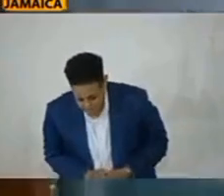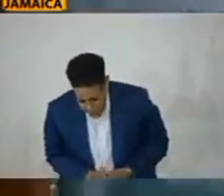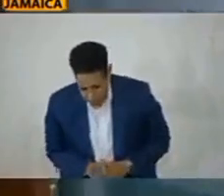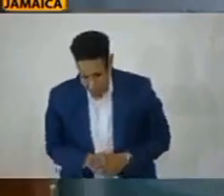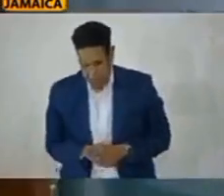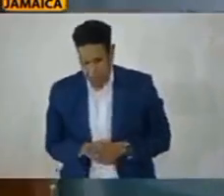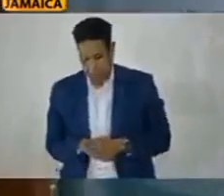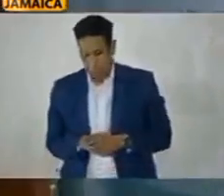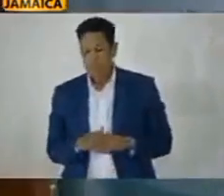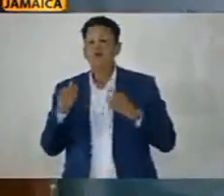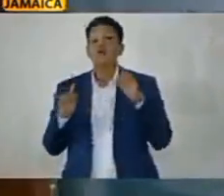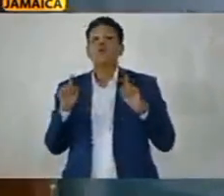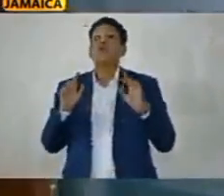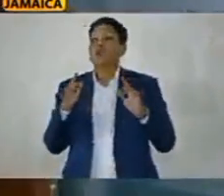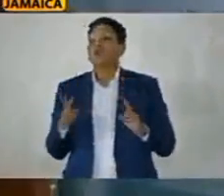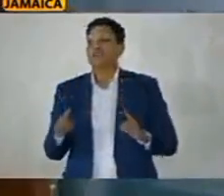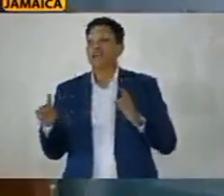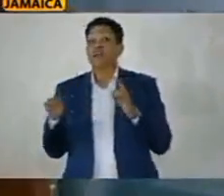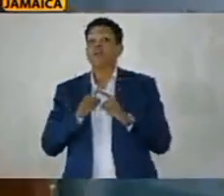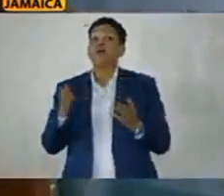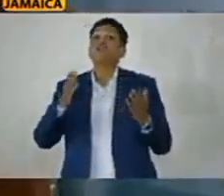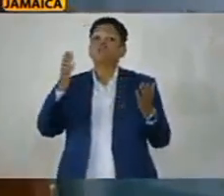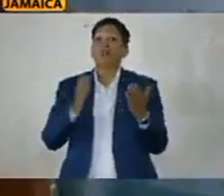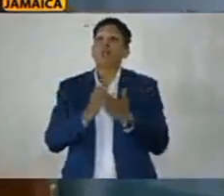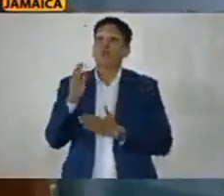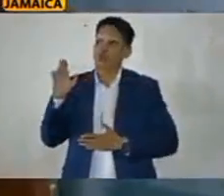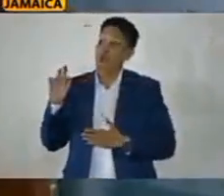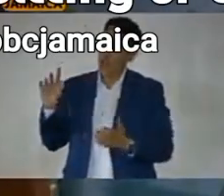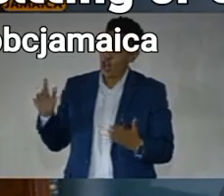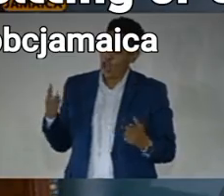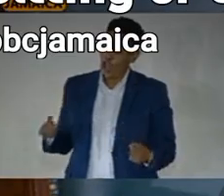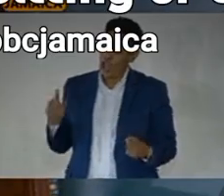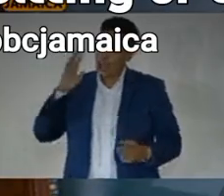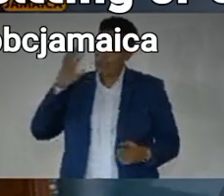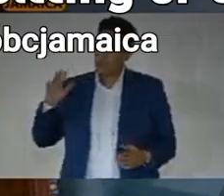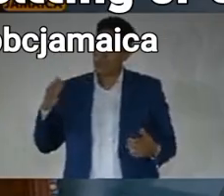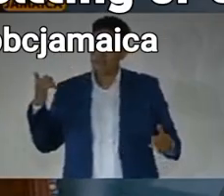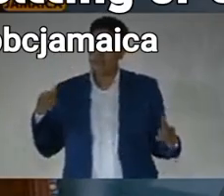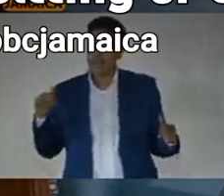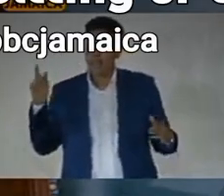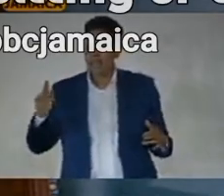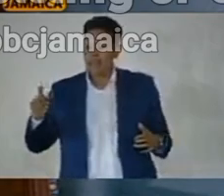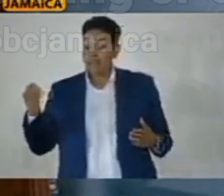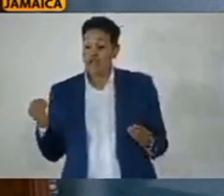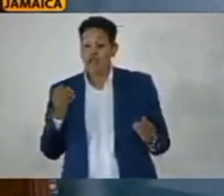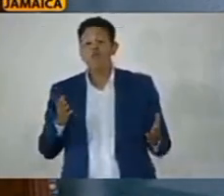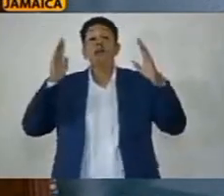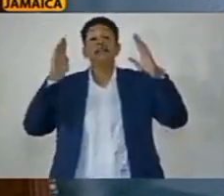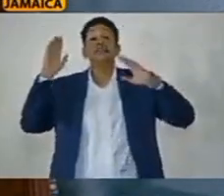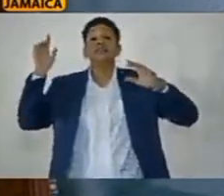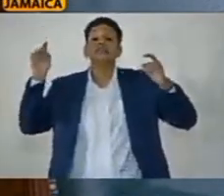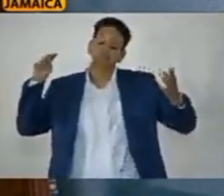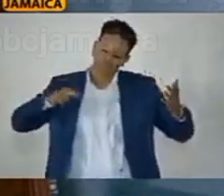questions, when submitted through the clerk, will still have to come to the attention of the Speaker.